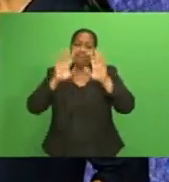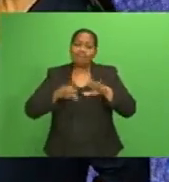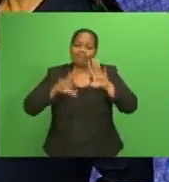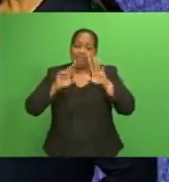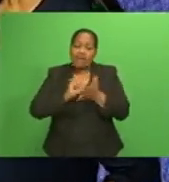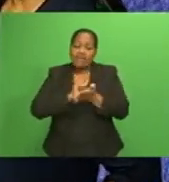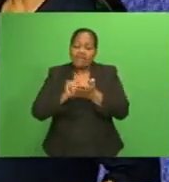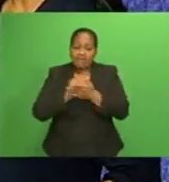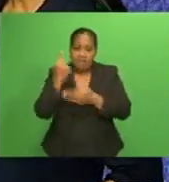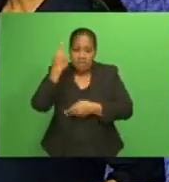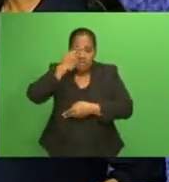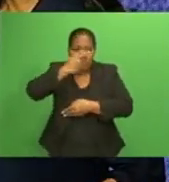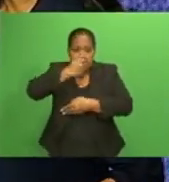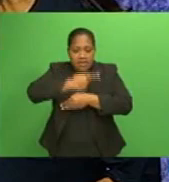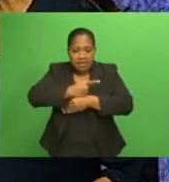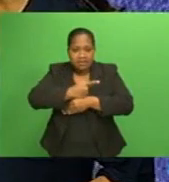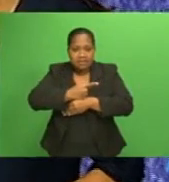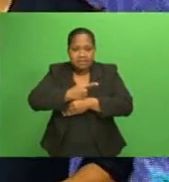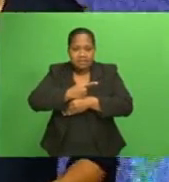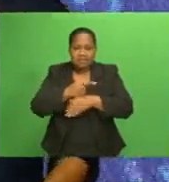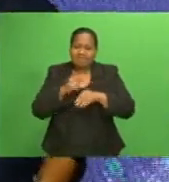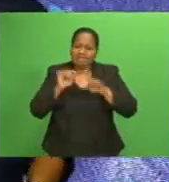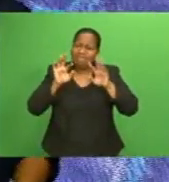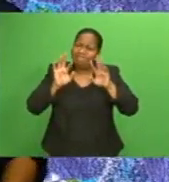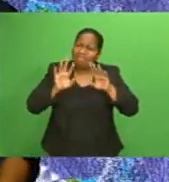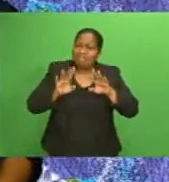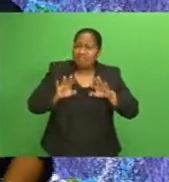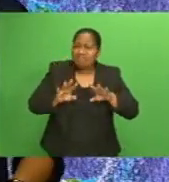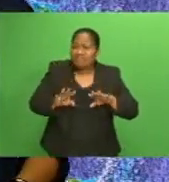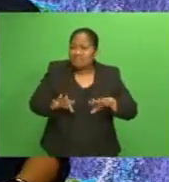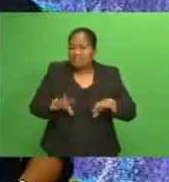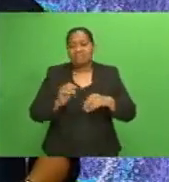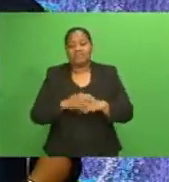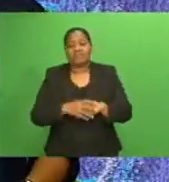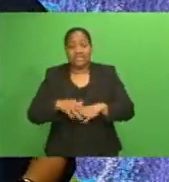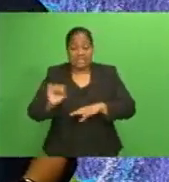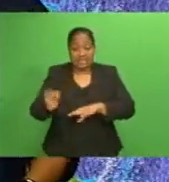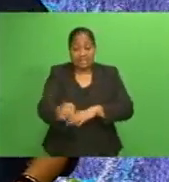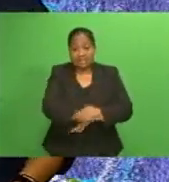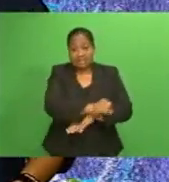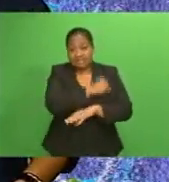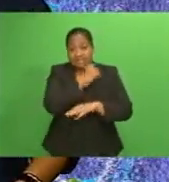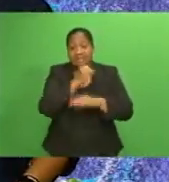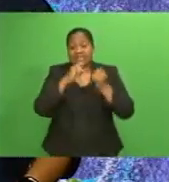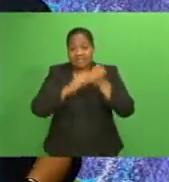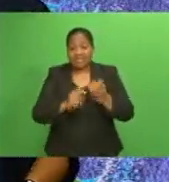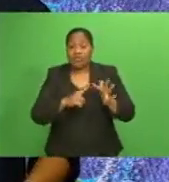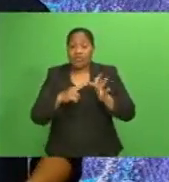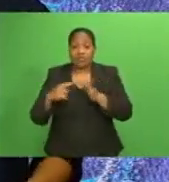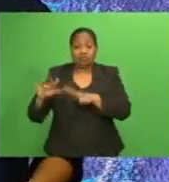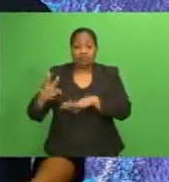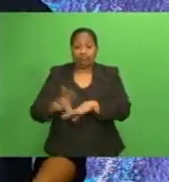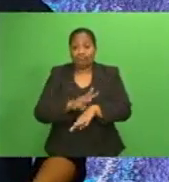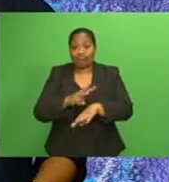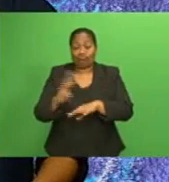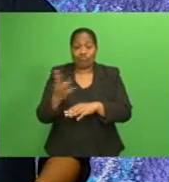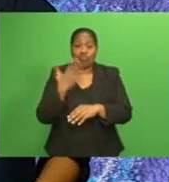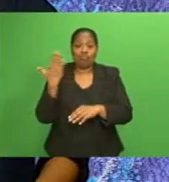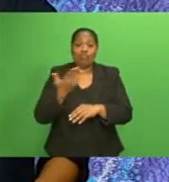It will be very light though. At sea, southeast winds 15 to 20 knots, moderate to rough